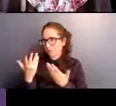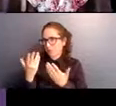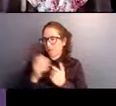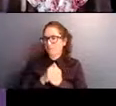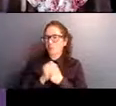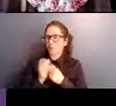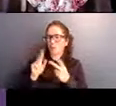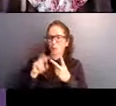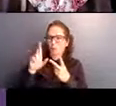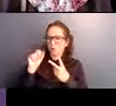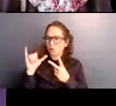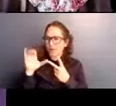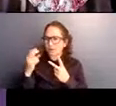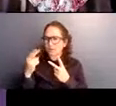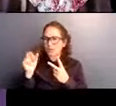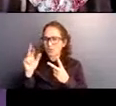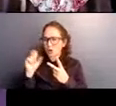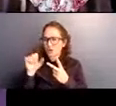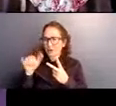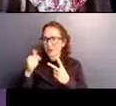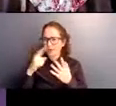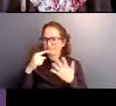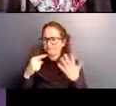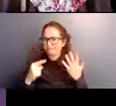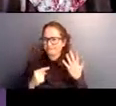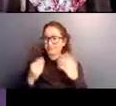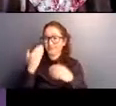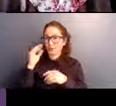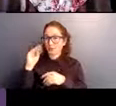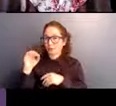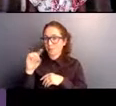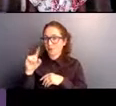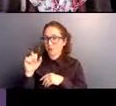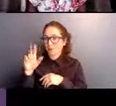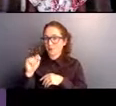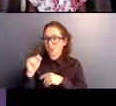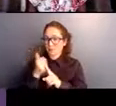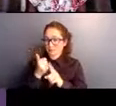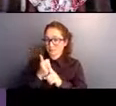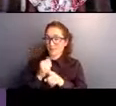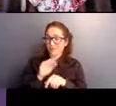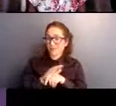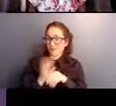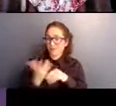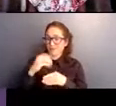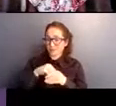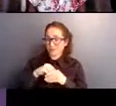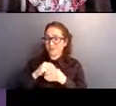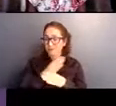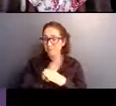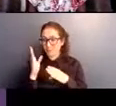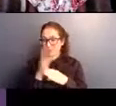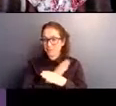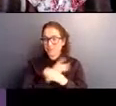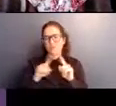or Ray Charles or those other musicians, Wolfgang Amadeus Mozart, who's on the autism spectrum. But I think it's very,